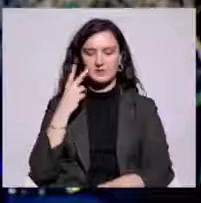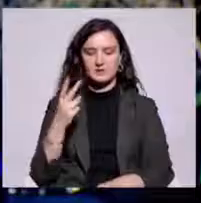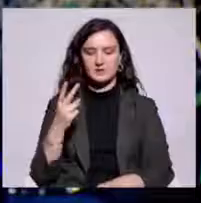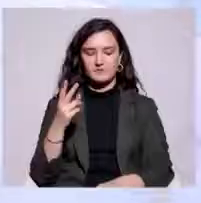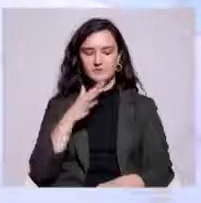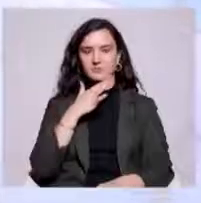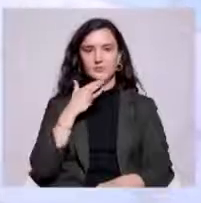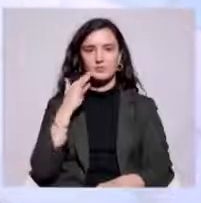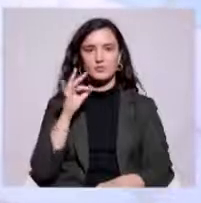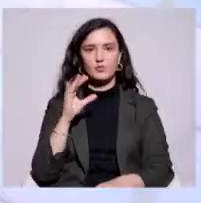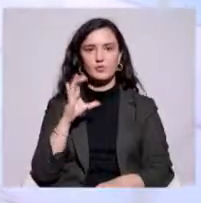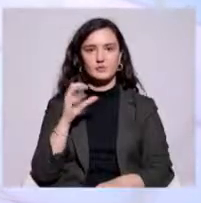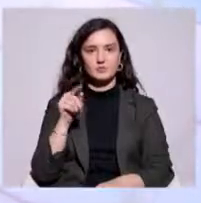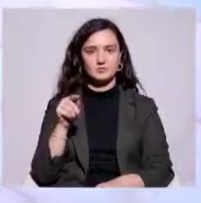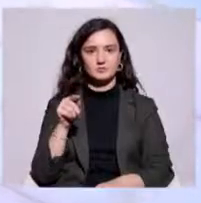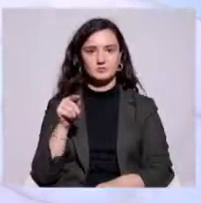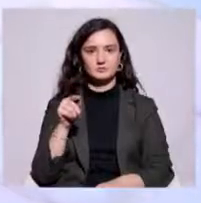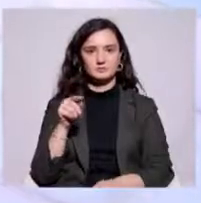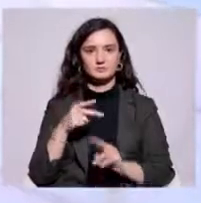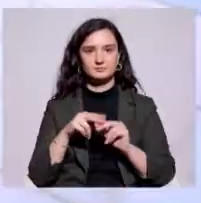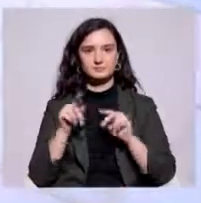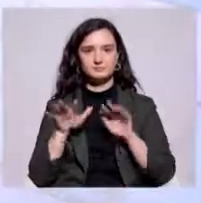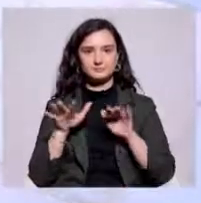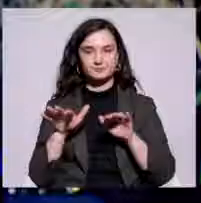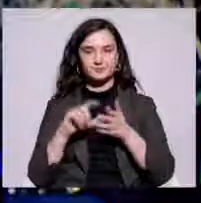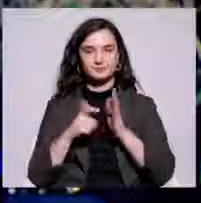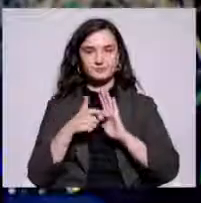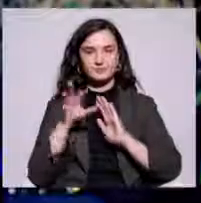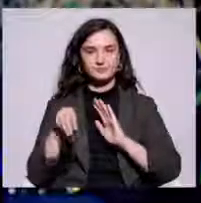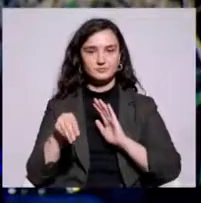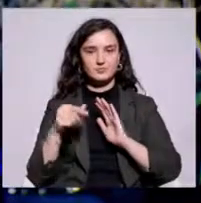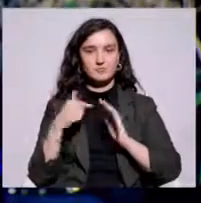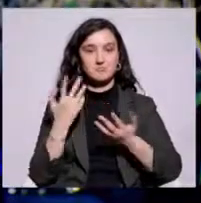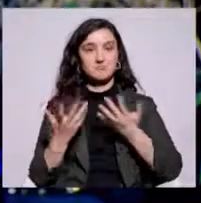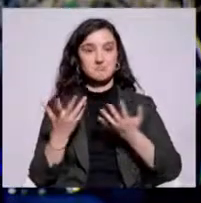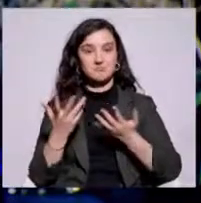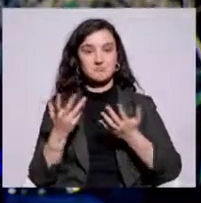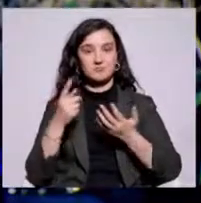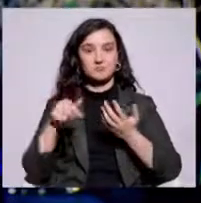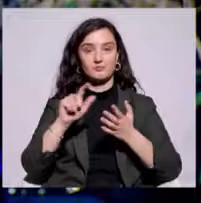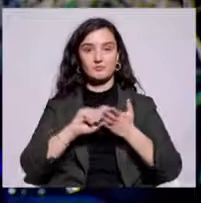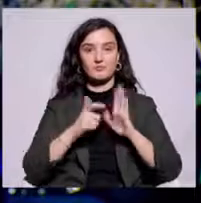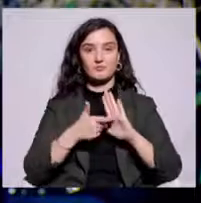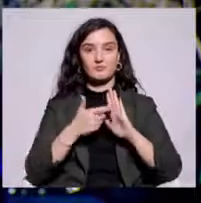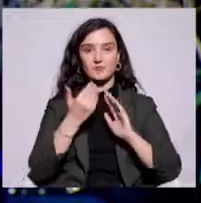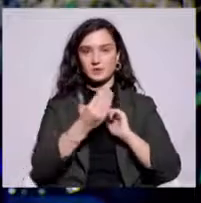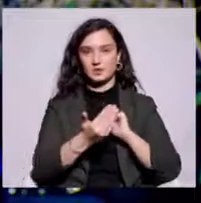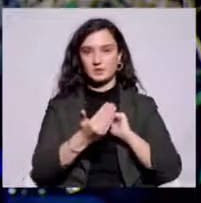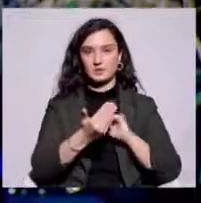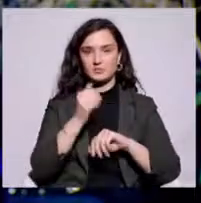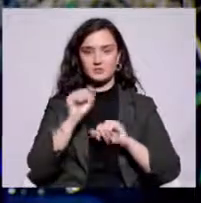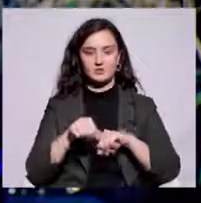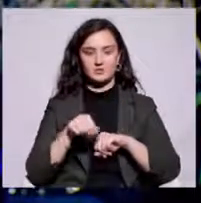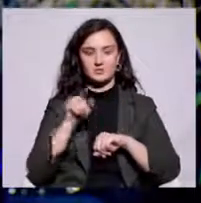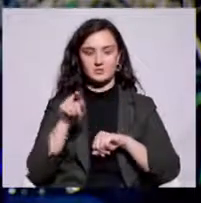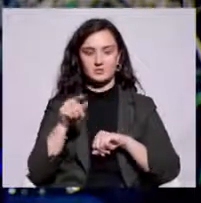a lot of office things in that room. Maybe this room is yours. Maybe